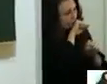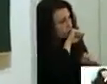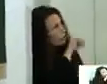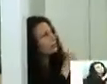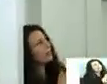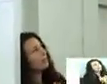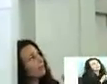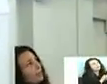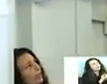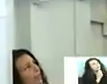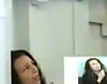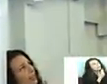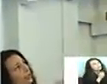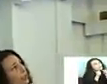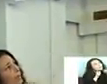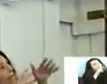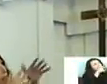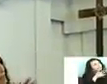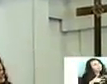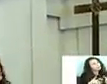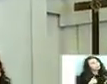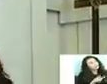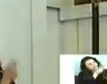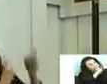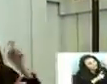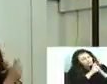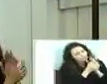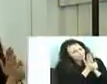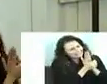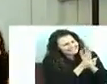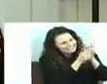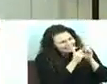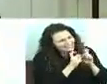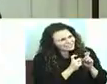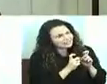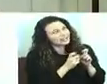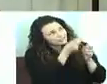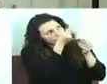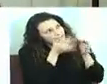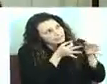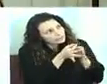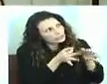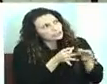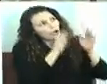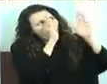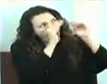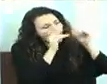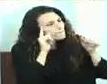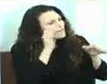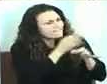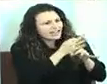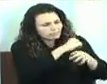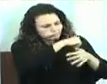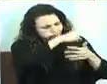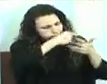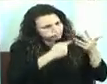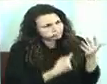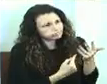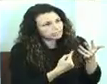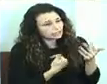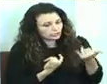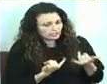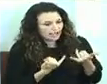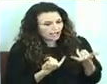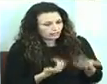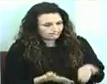you, we're blessed by you, we're given gifts, we're given direction, we're given hope, we're given faith. Let's lay down